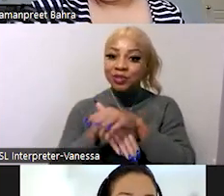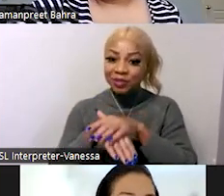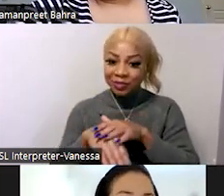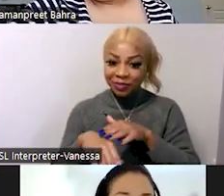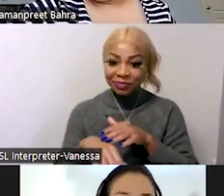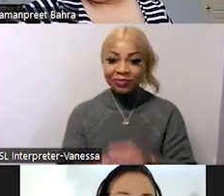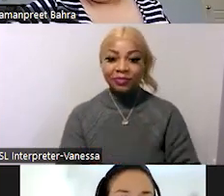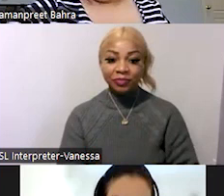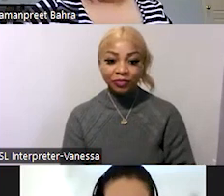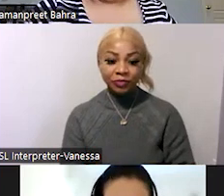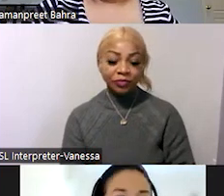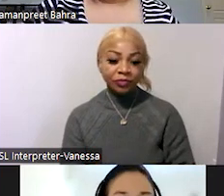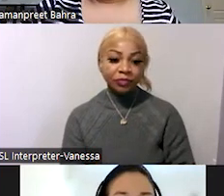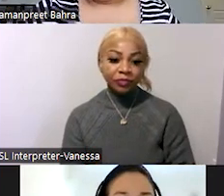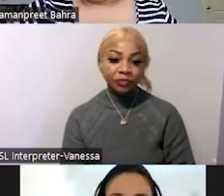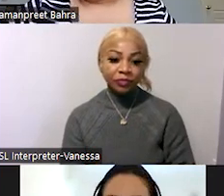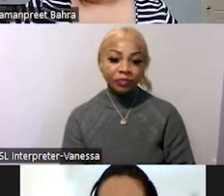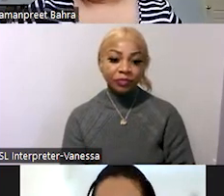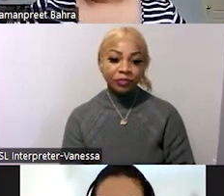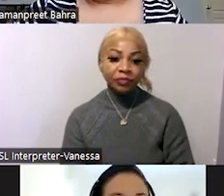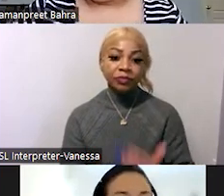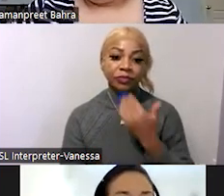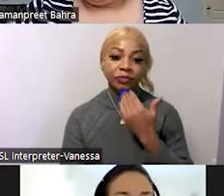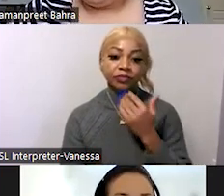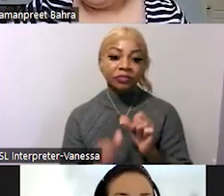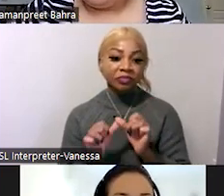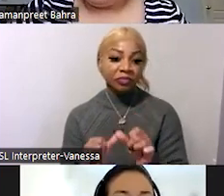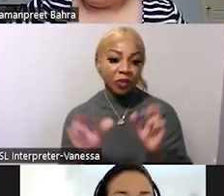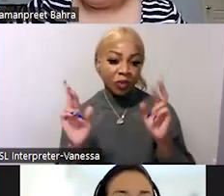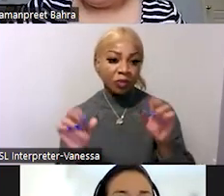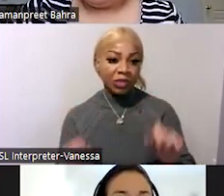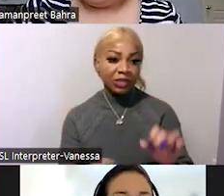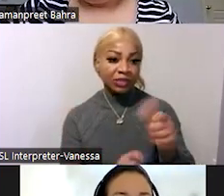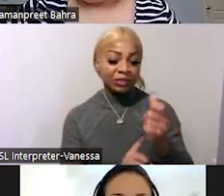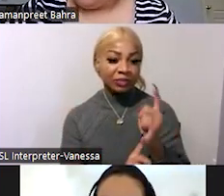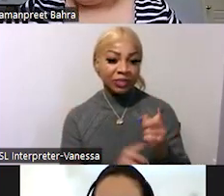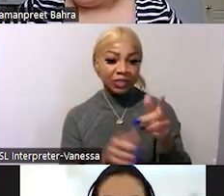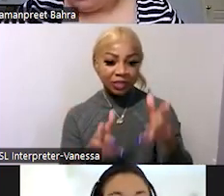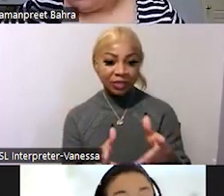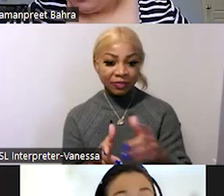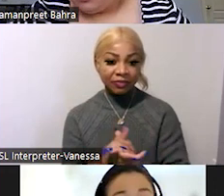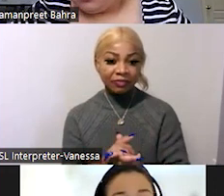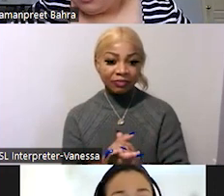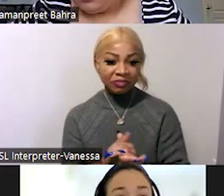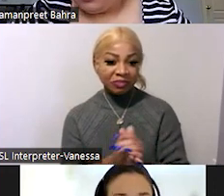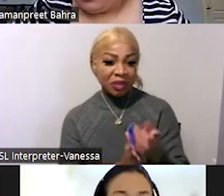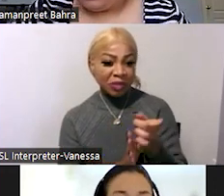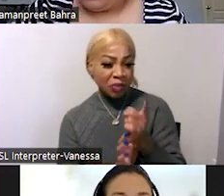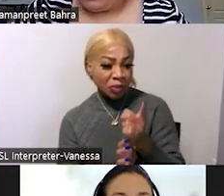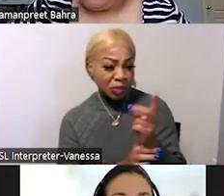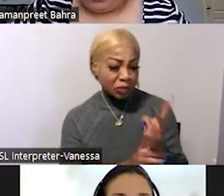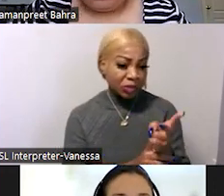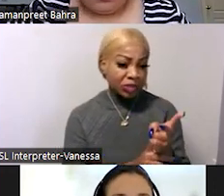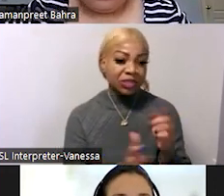for that part. So I'll just let you carry on, and hopefully we can leave about 10 minutes, like a minute or two more, so we can